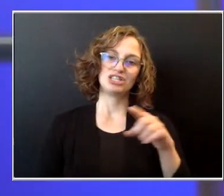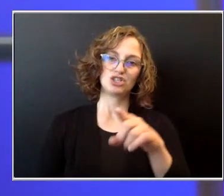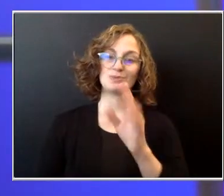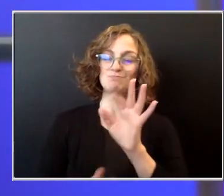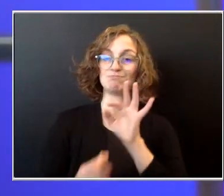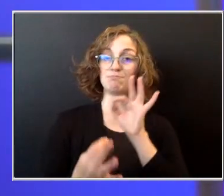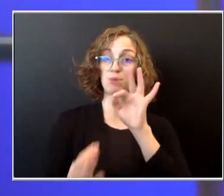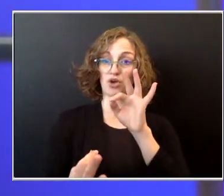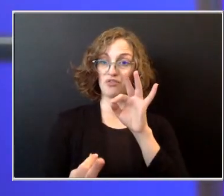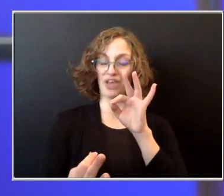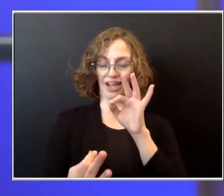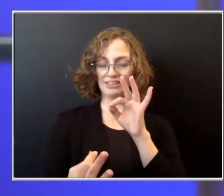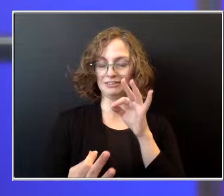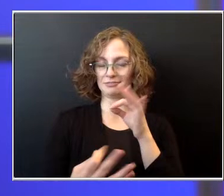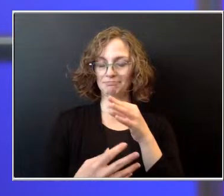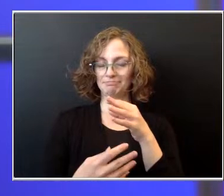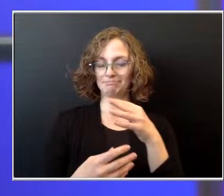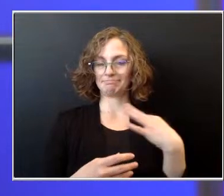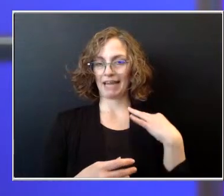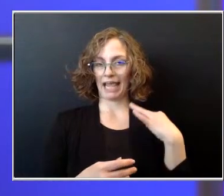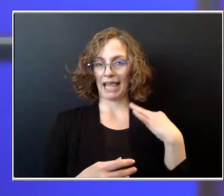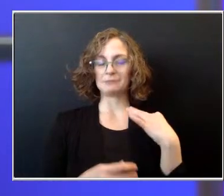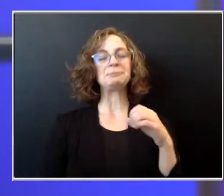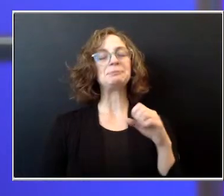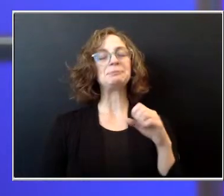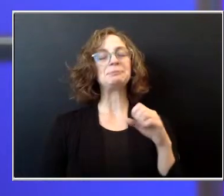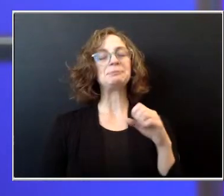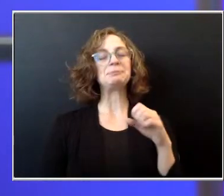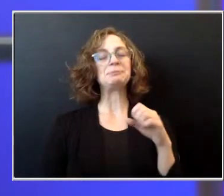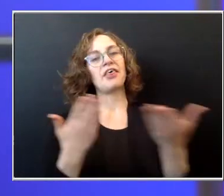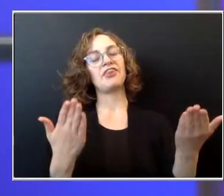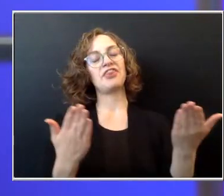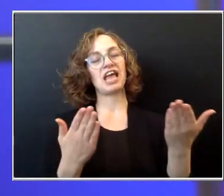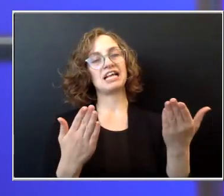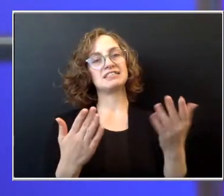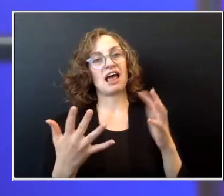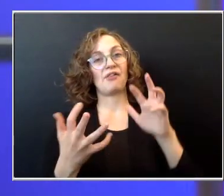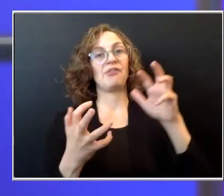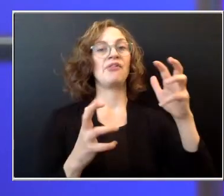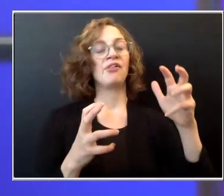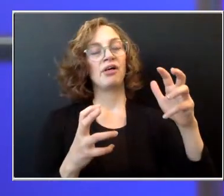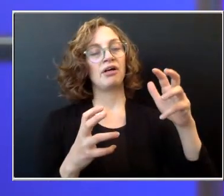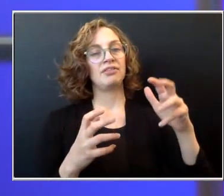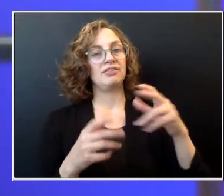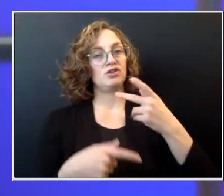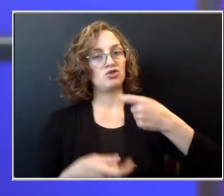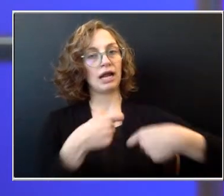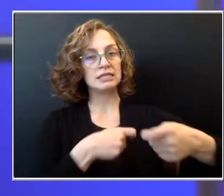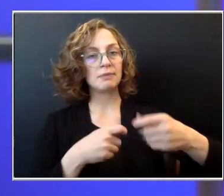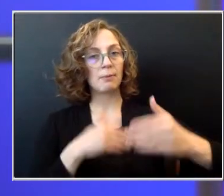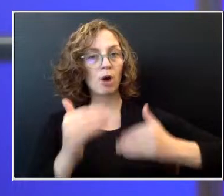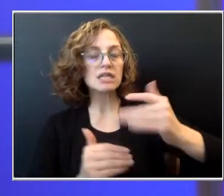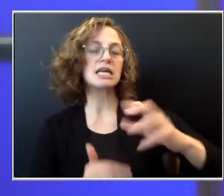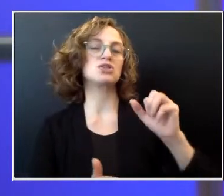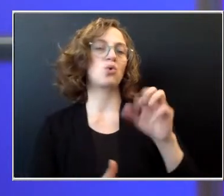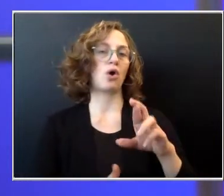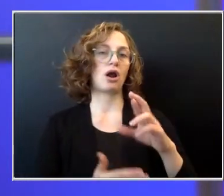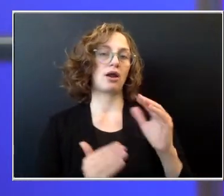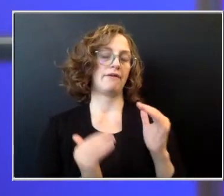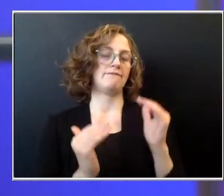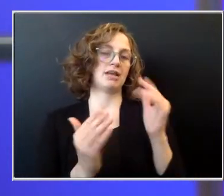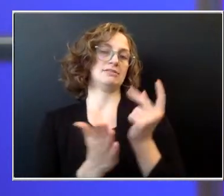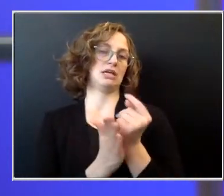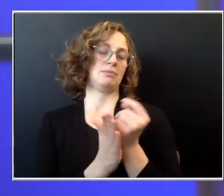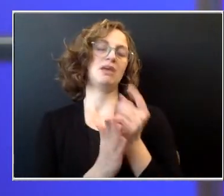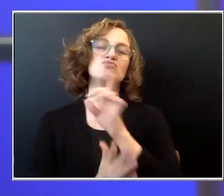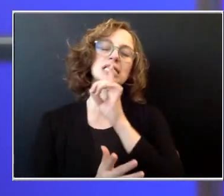that stop up the transplant process or even the advanced therapy process is really social factors, so family supports, these kind of things,